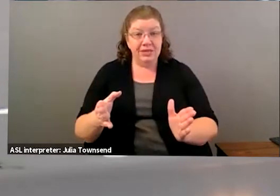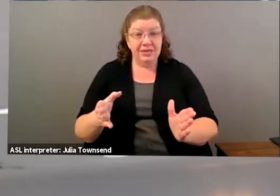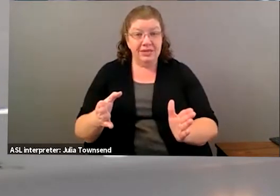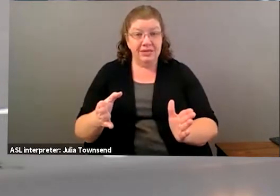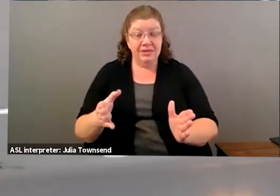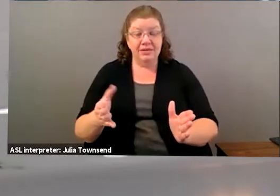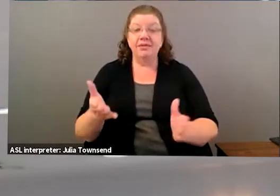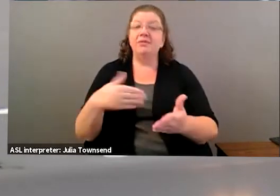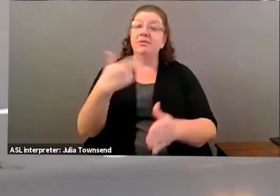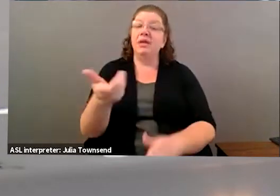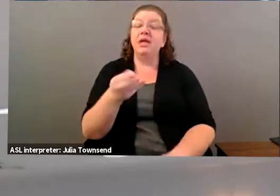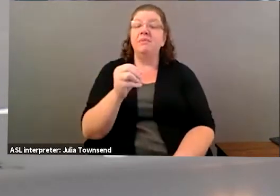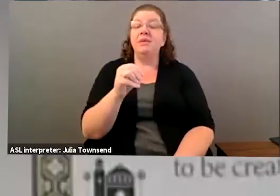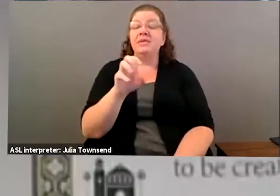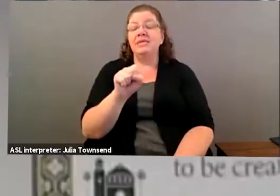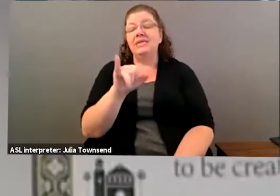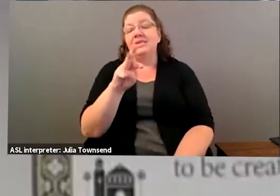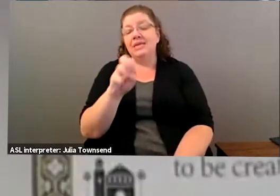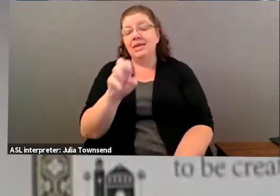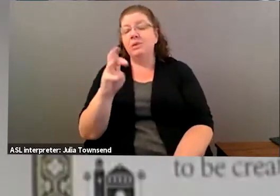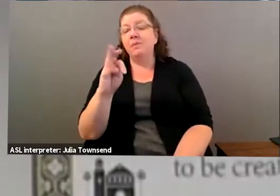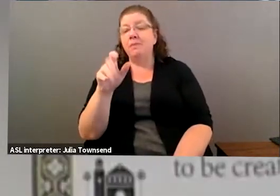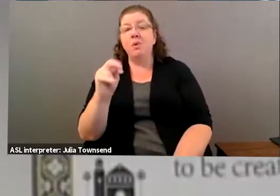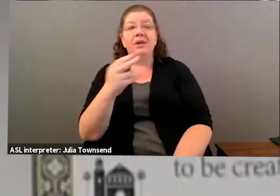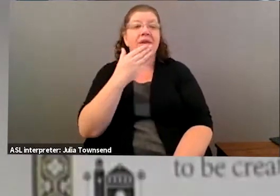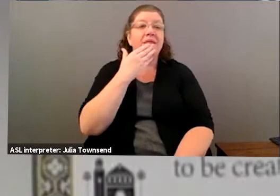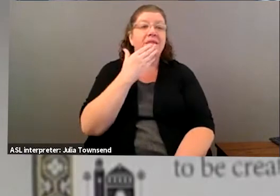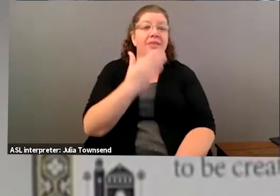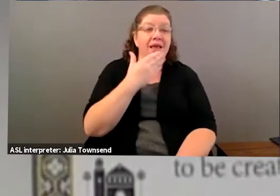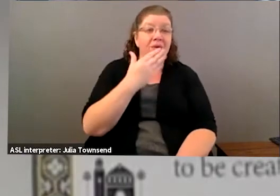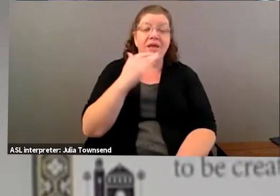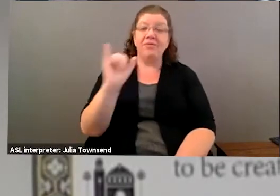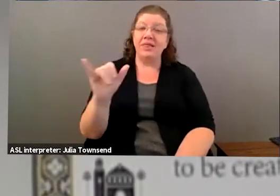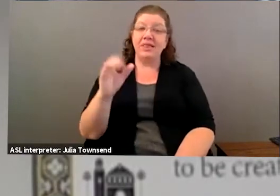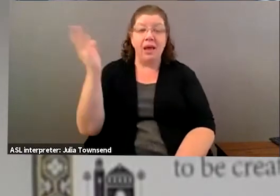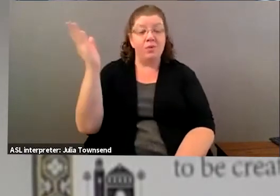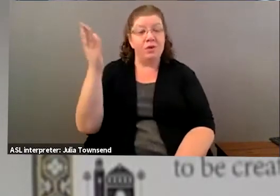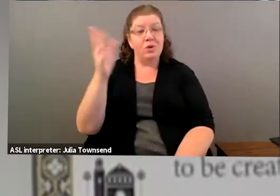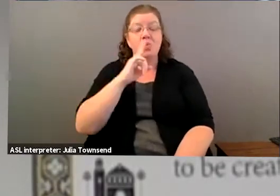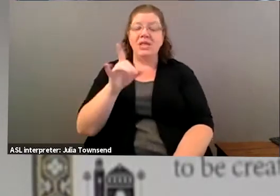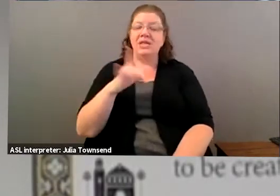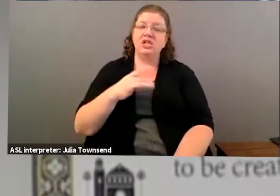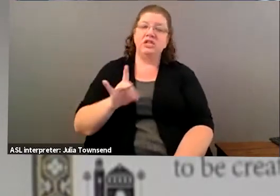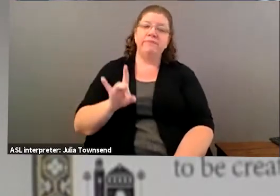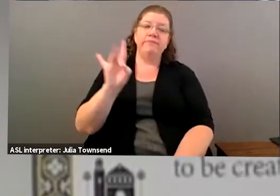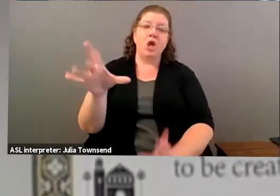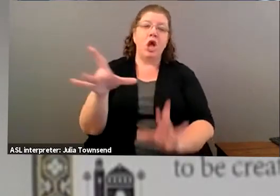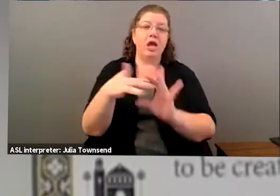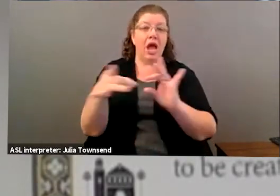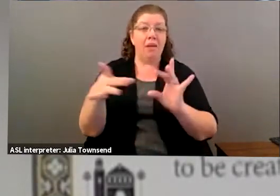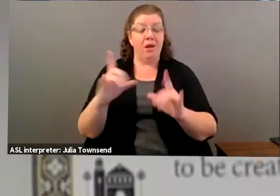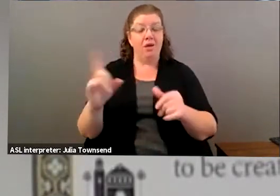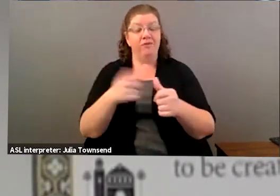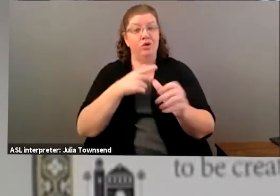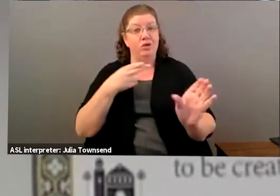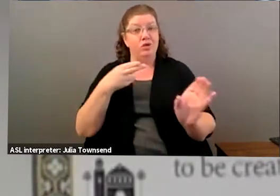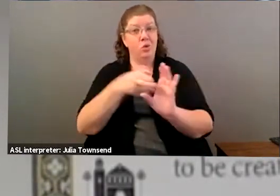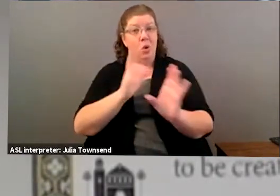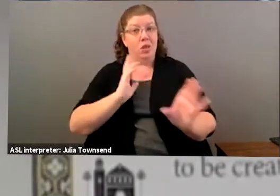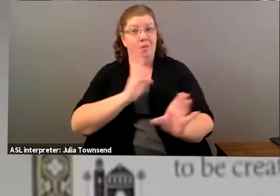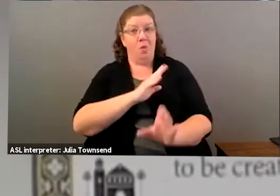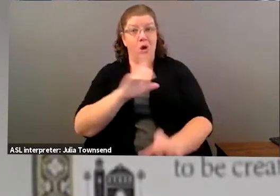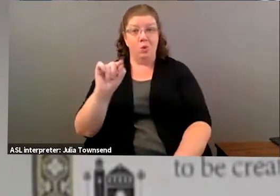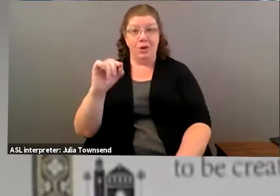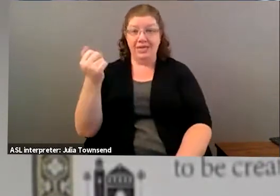Please, Ms. Sims-Moten. Thank you, President Ford, and thank you for that presentation. I really just have a comment. When we first came on the board in 2016, this is one of the